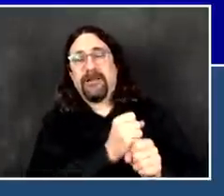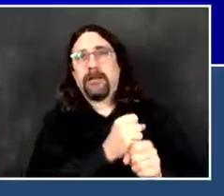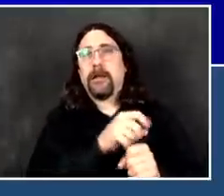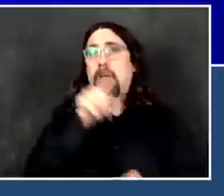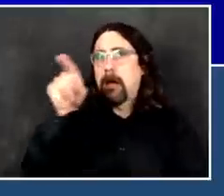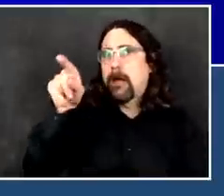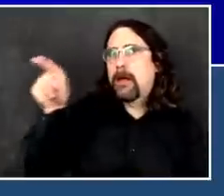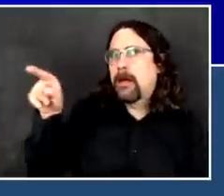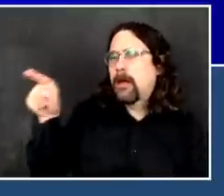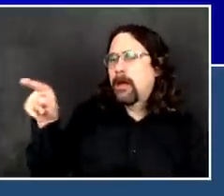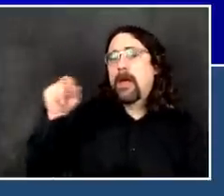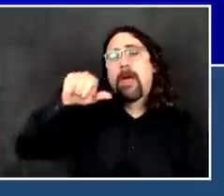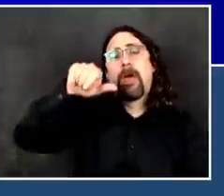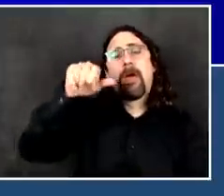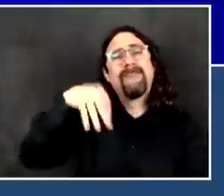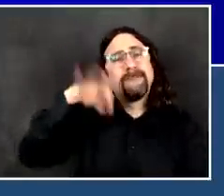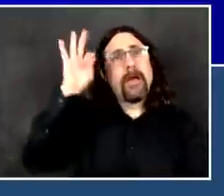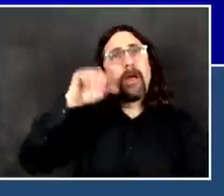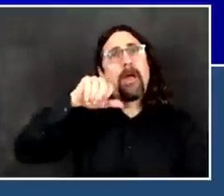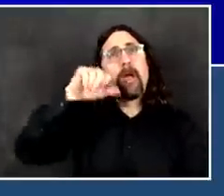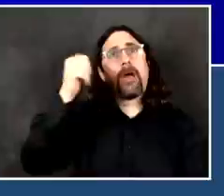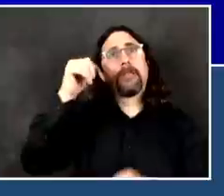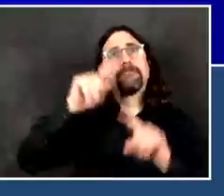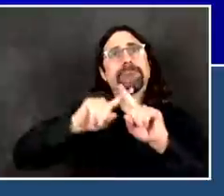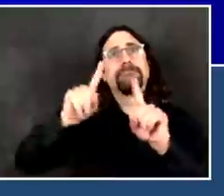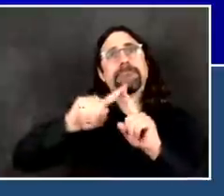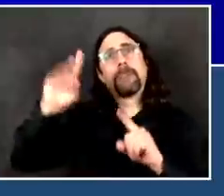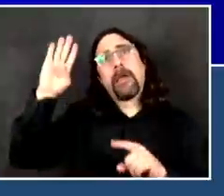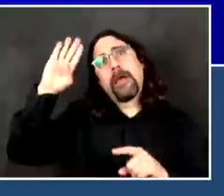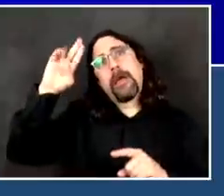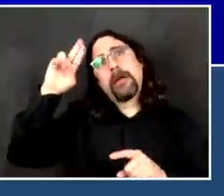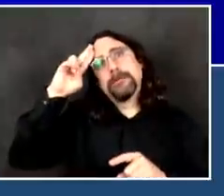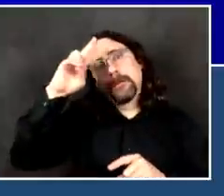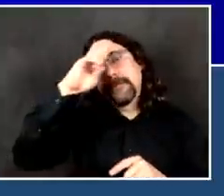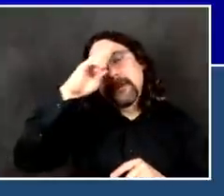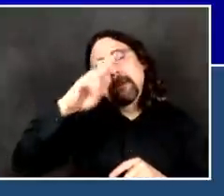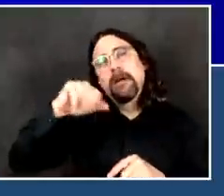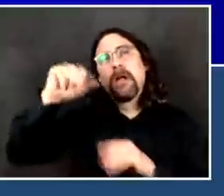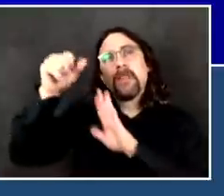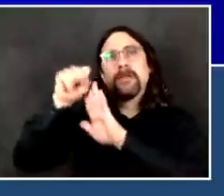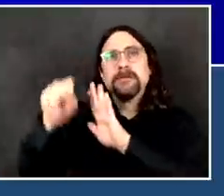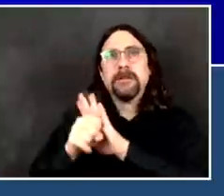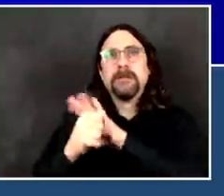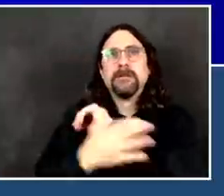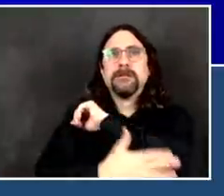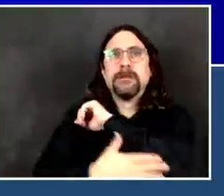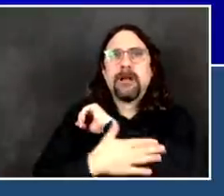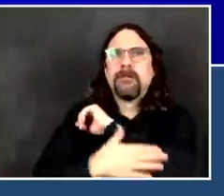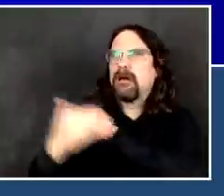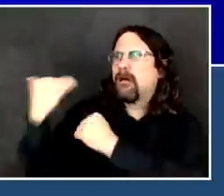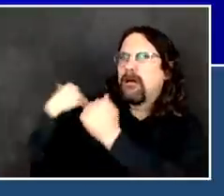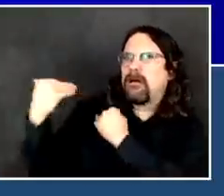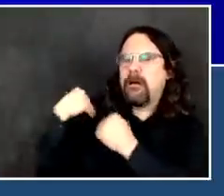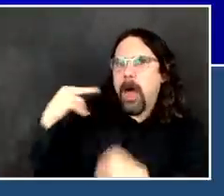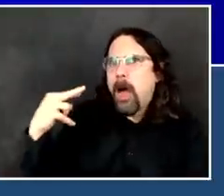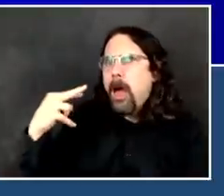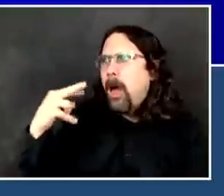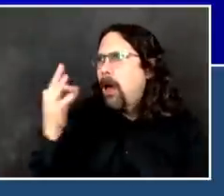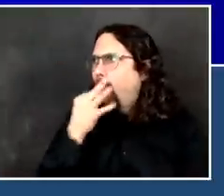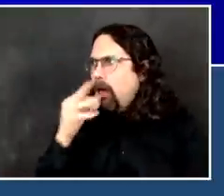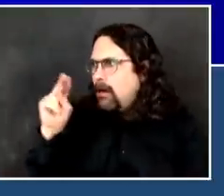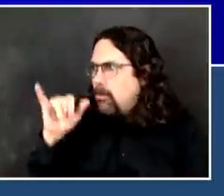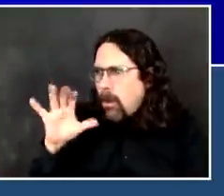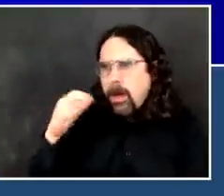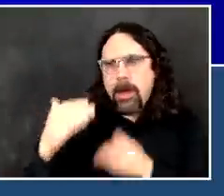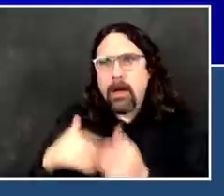market for hospitals and for parts of America and other countries that need lower cost ventilators.